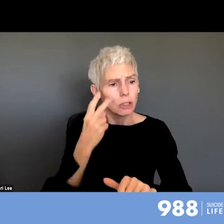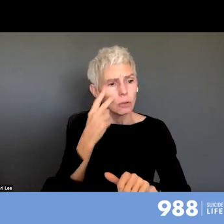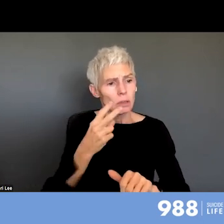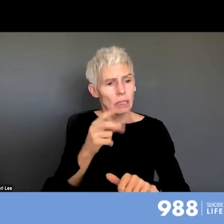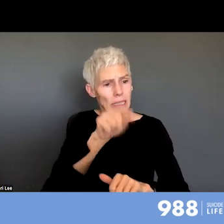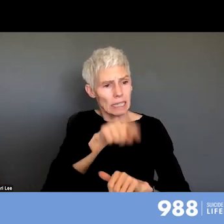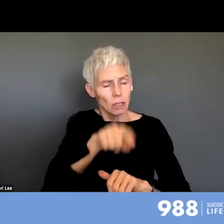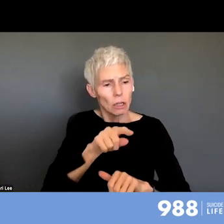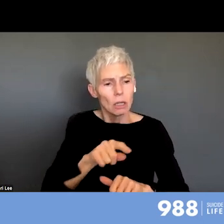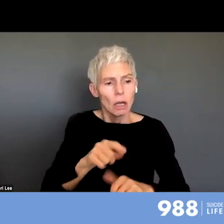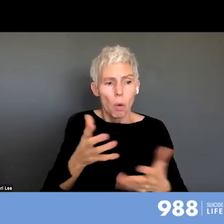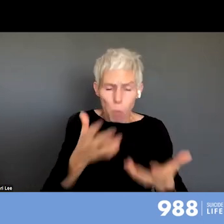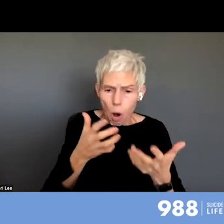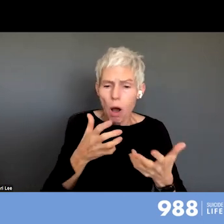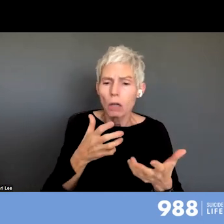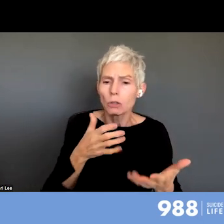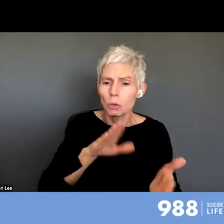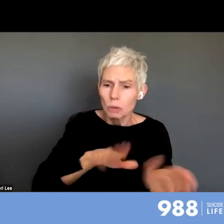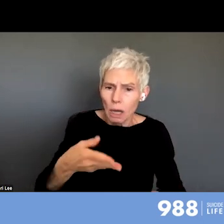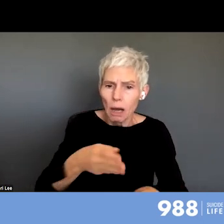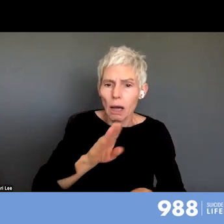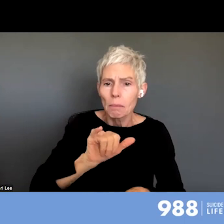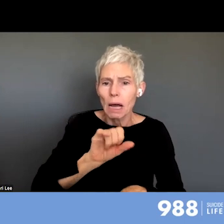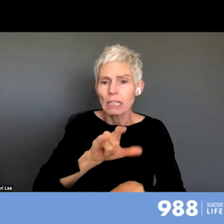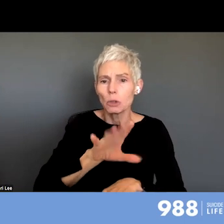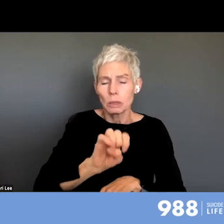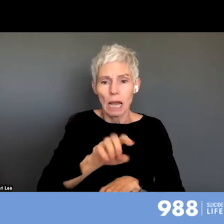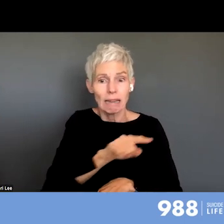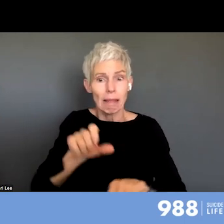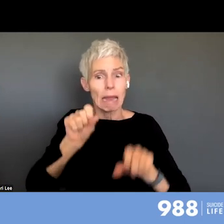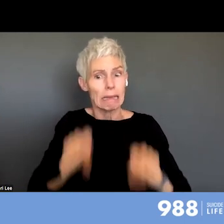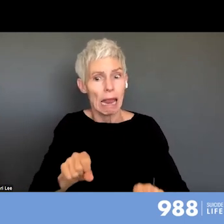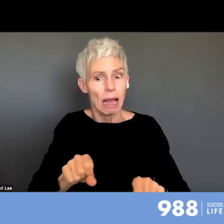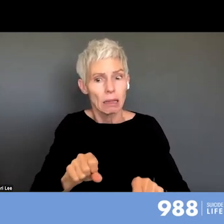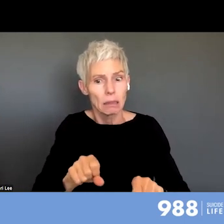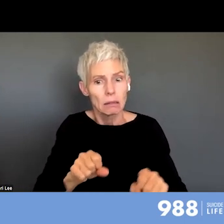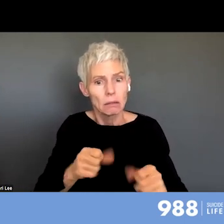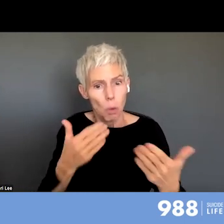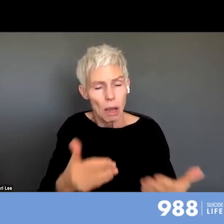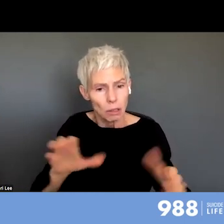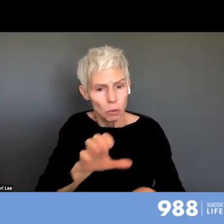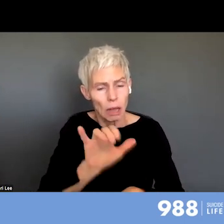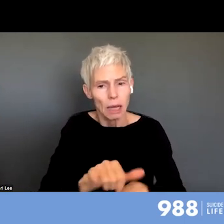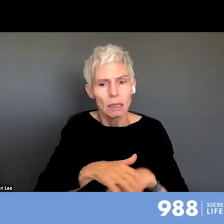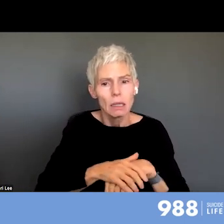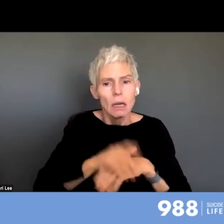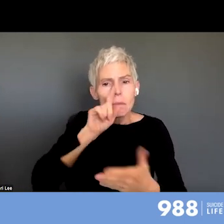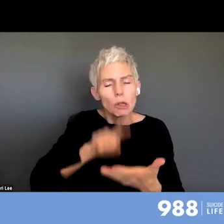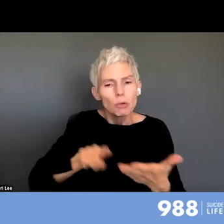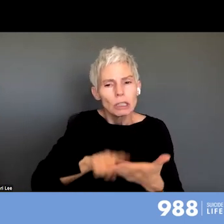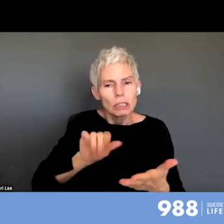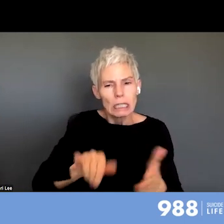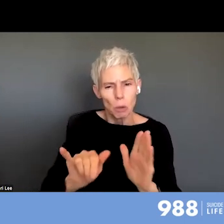and intent to die by suicide and capability to carry out that intent. But to this point, research has not identified how well